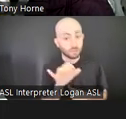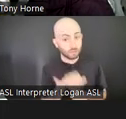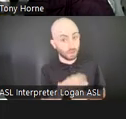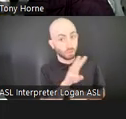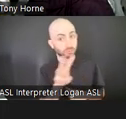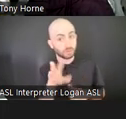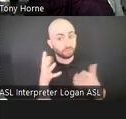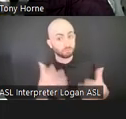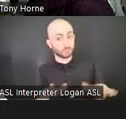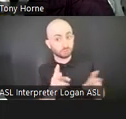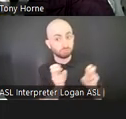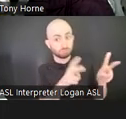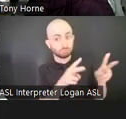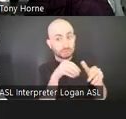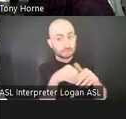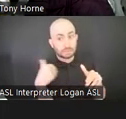on the last page